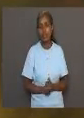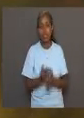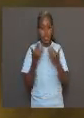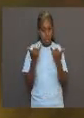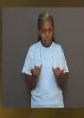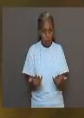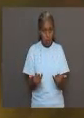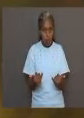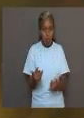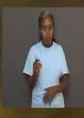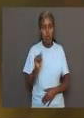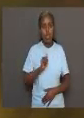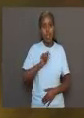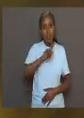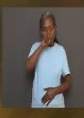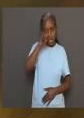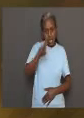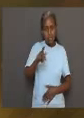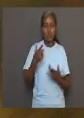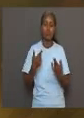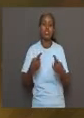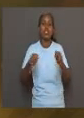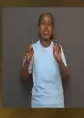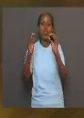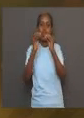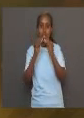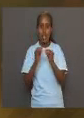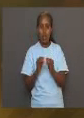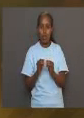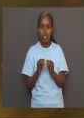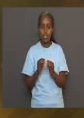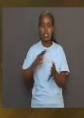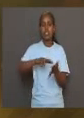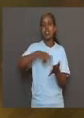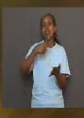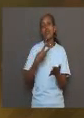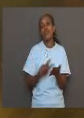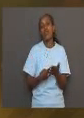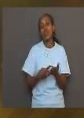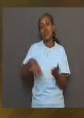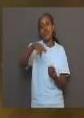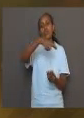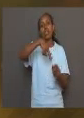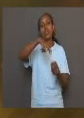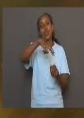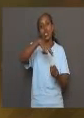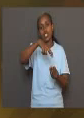Now, I will ask you to try to calculate the volume of a revolution.